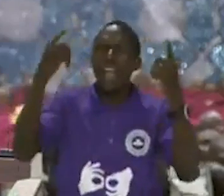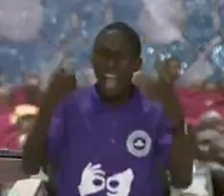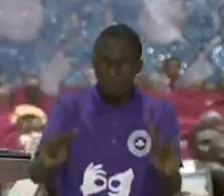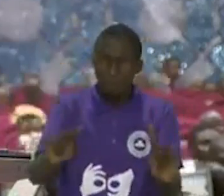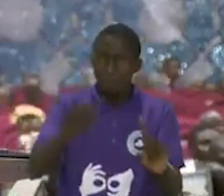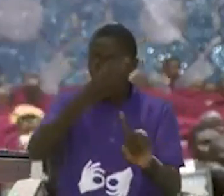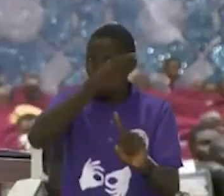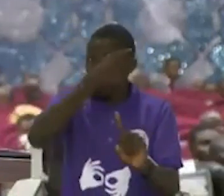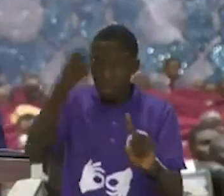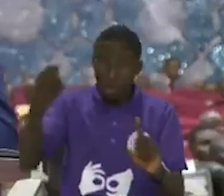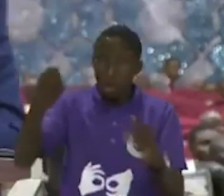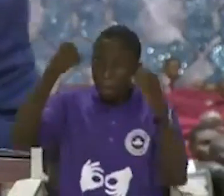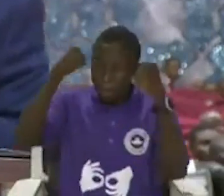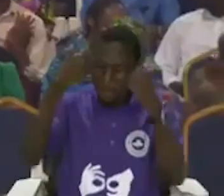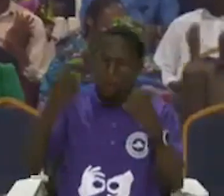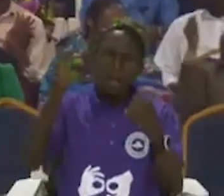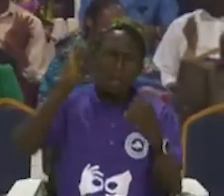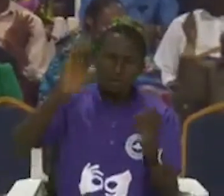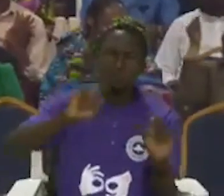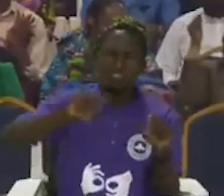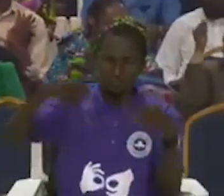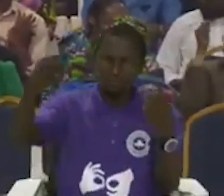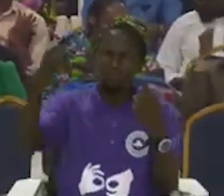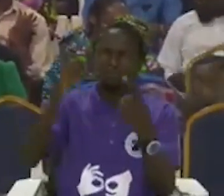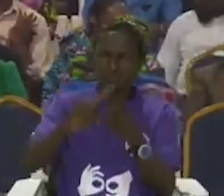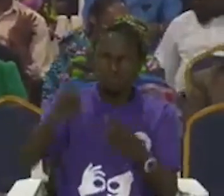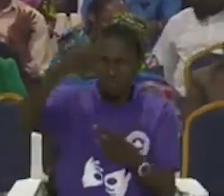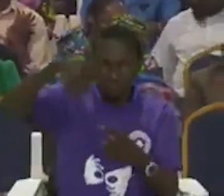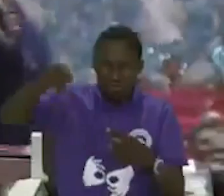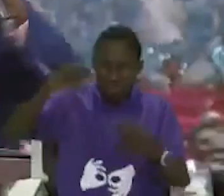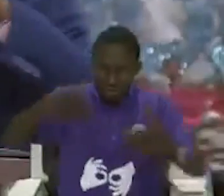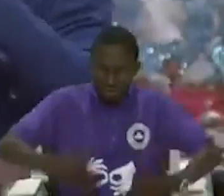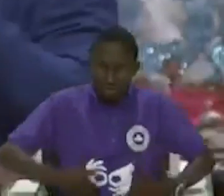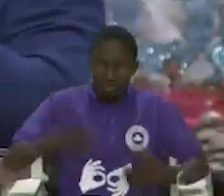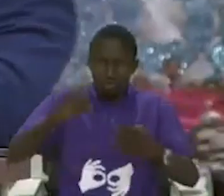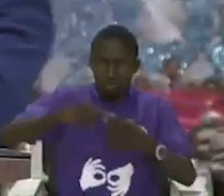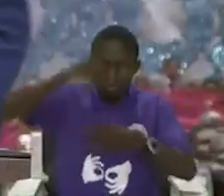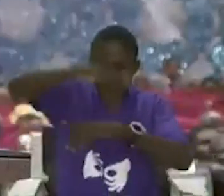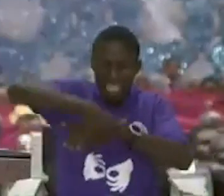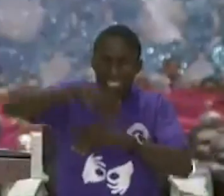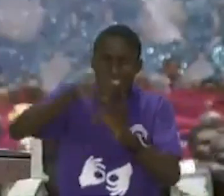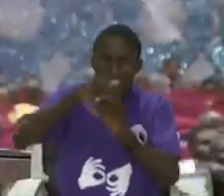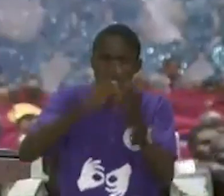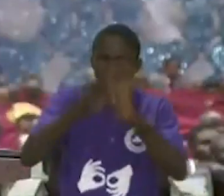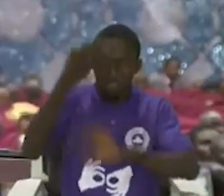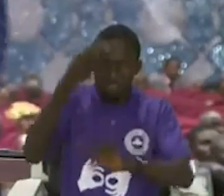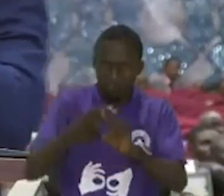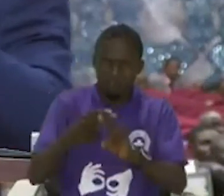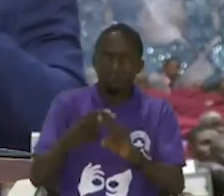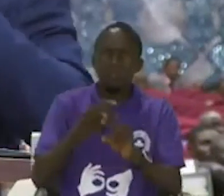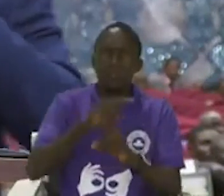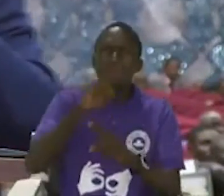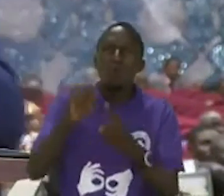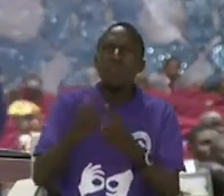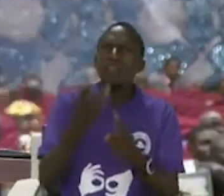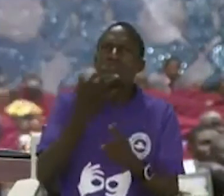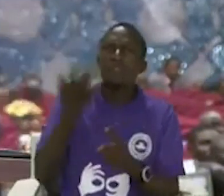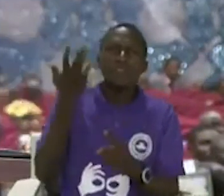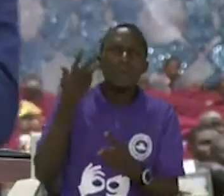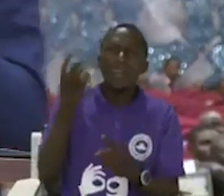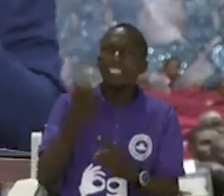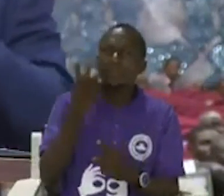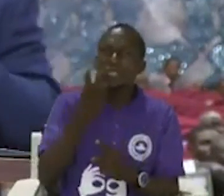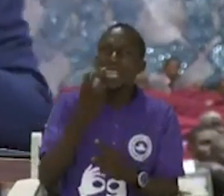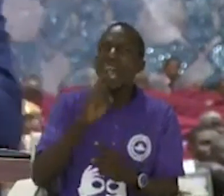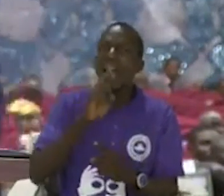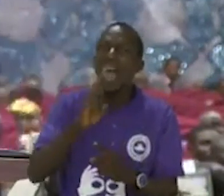to younger people here in this service. So when this former speaker was speaking, I was blessing the Lord. Maybe God thought I would